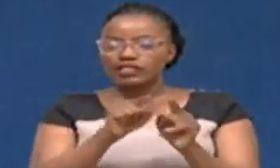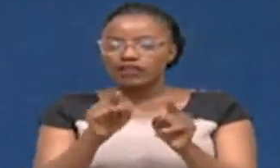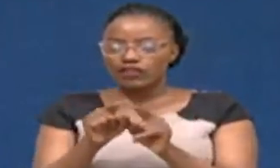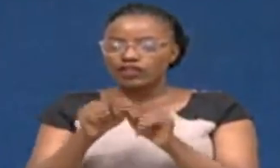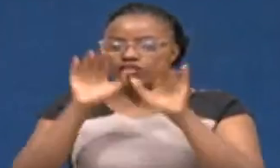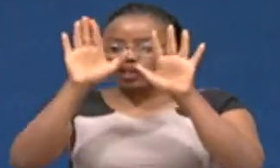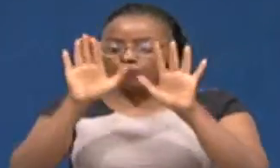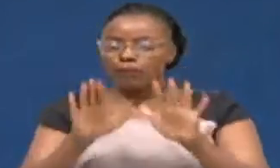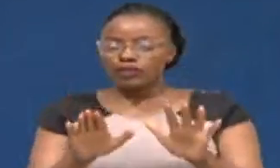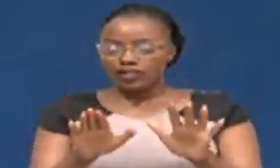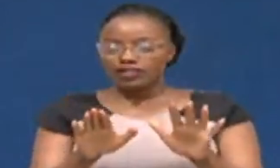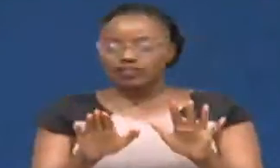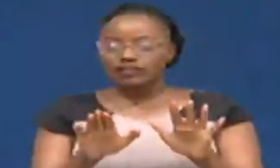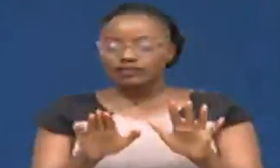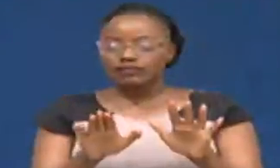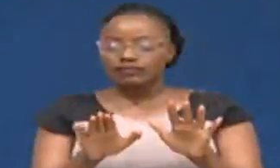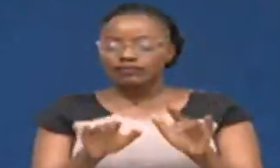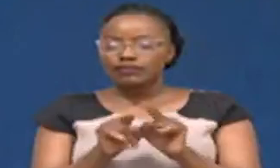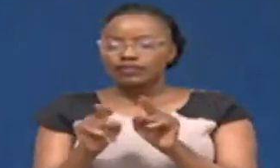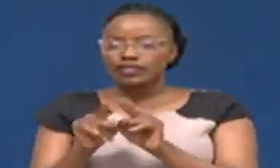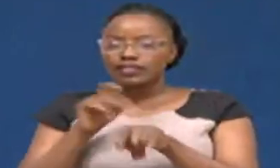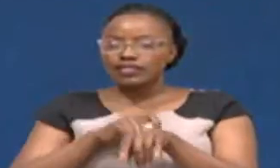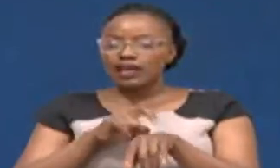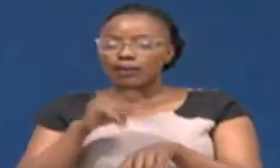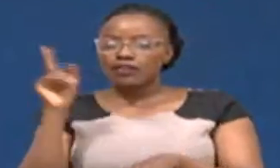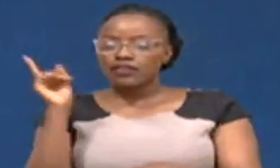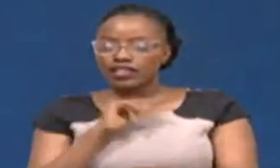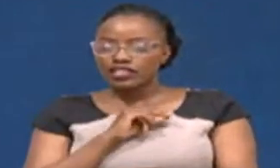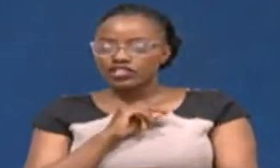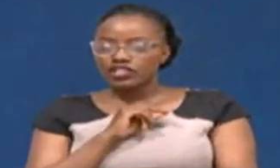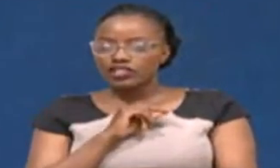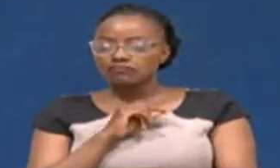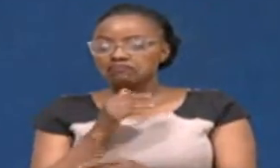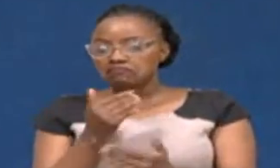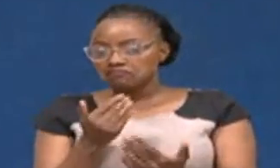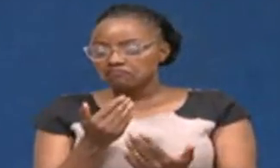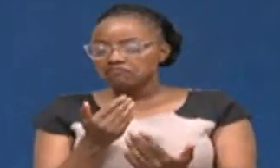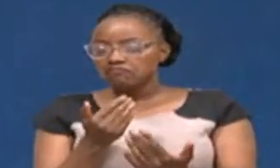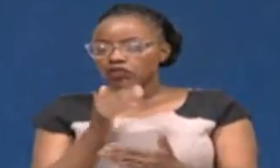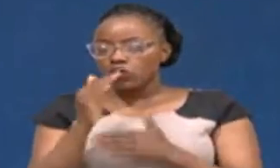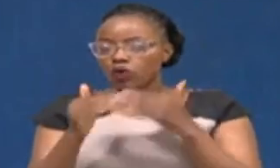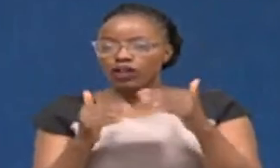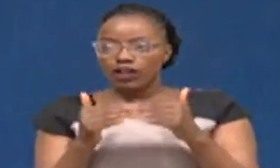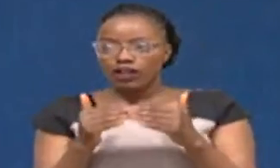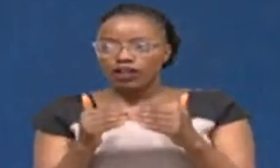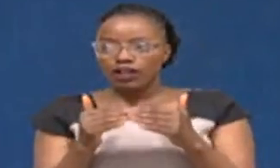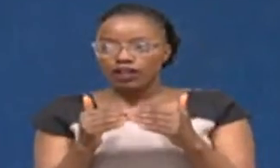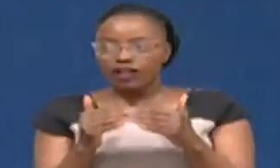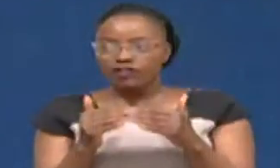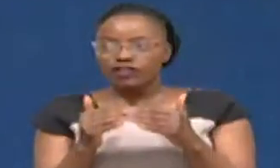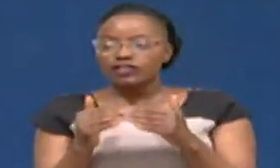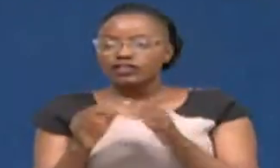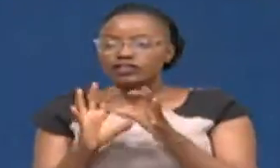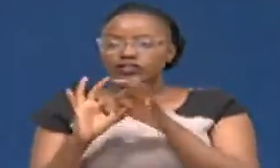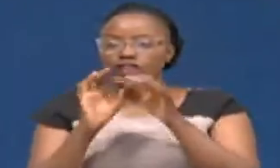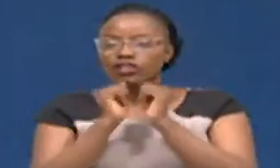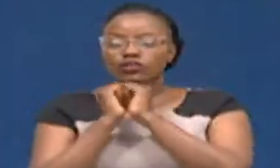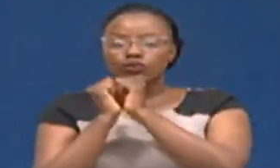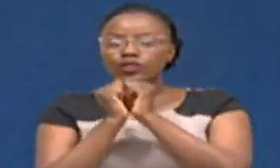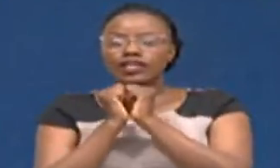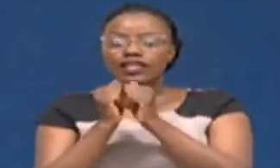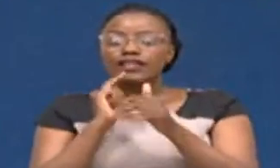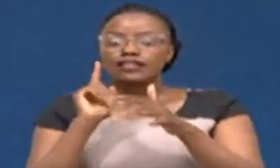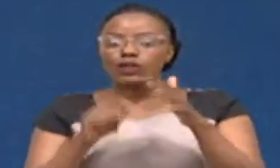is also important, Trevor, as I finish, that we all come together and